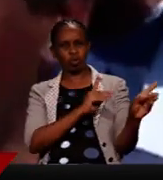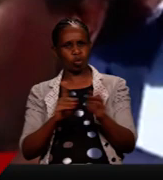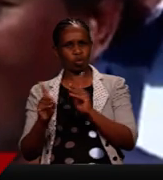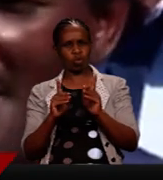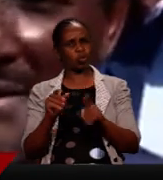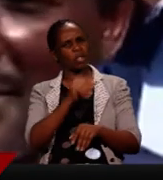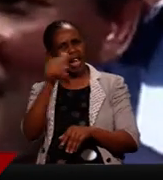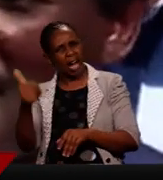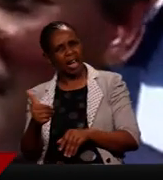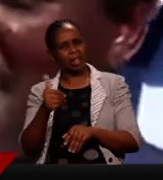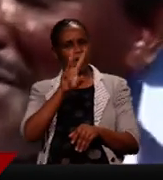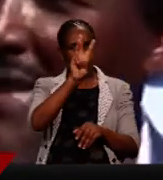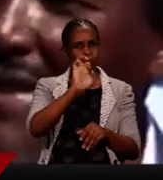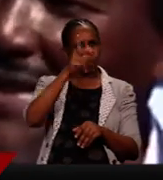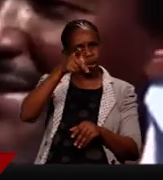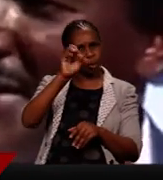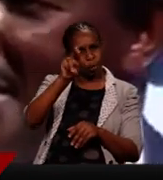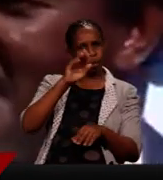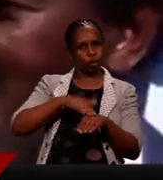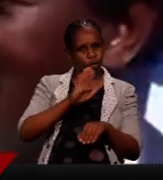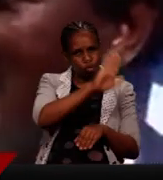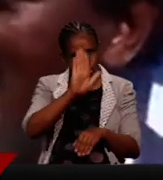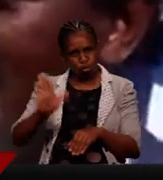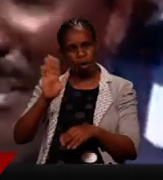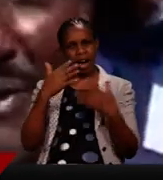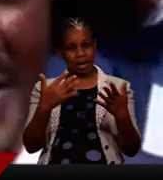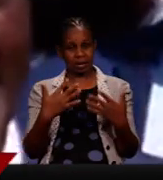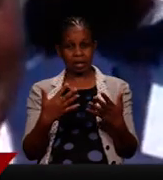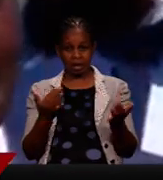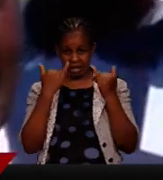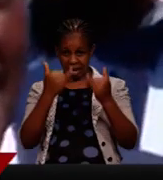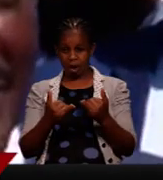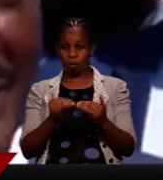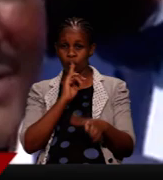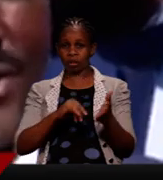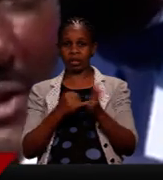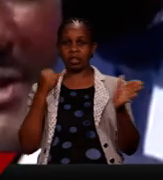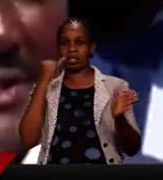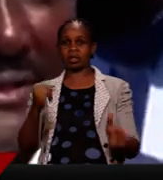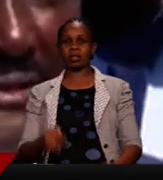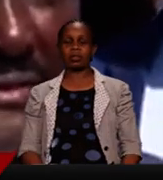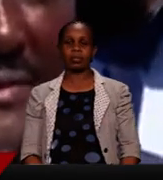You cannot negotiate with a weapon in your arms or in your pocket. So this is what it is.